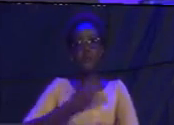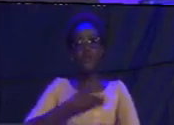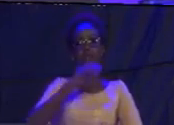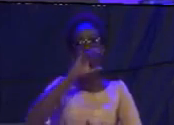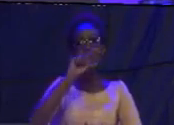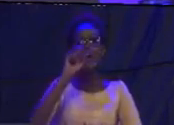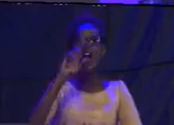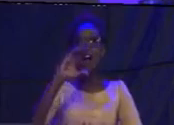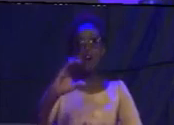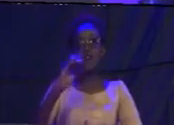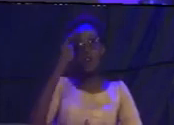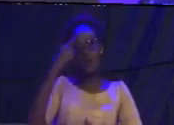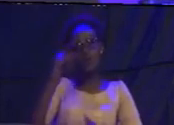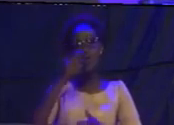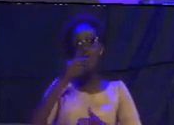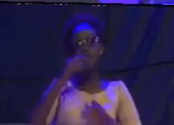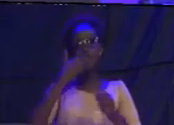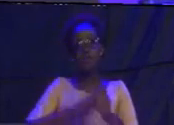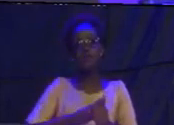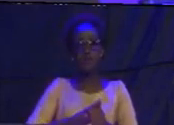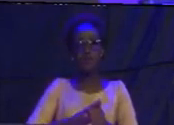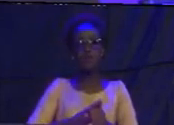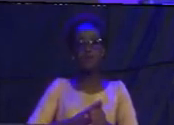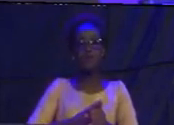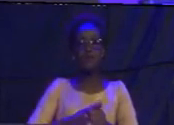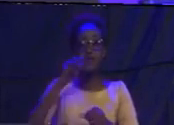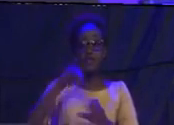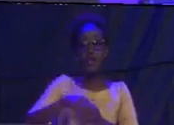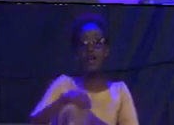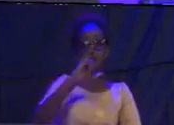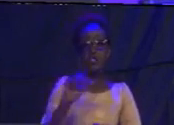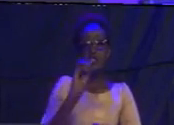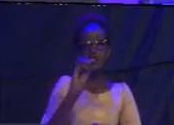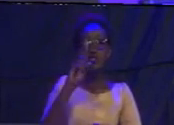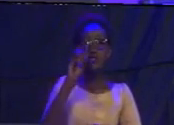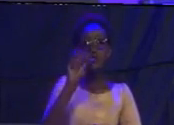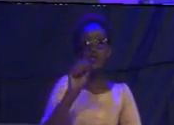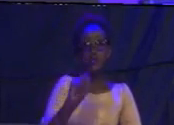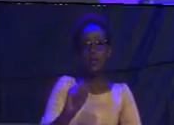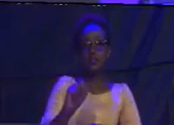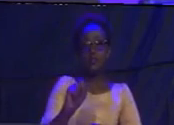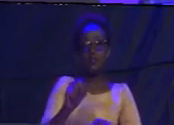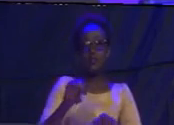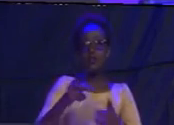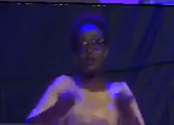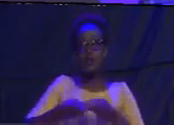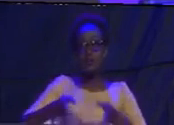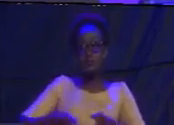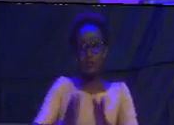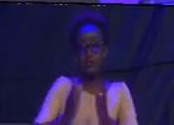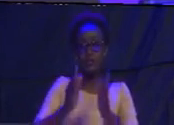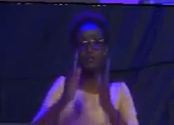Led by the priest carrying the Ark of the Covenant. In the Jordan. Where they had